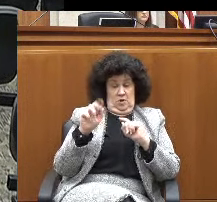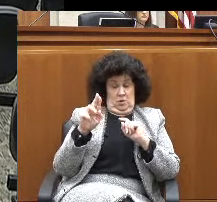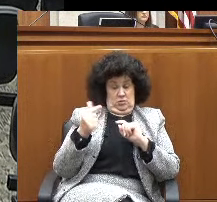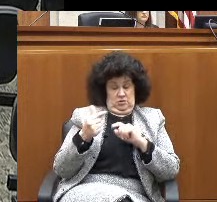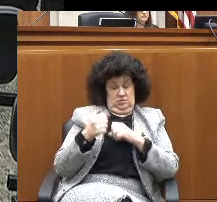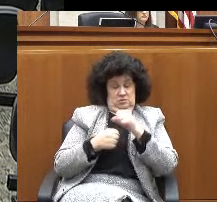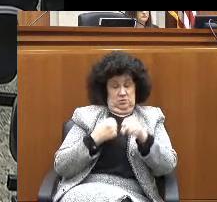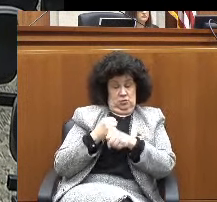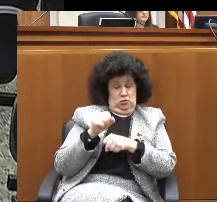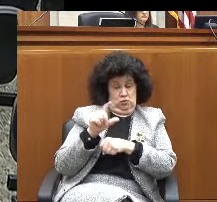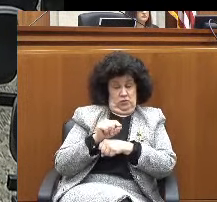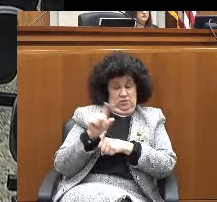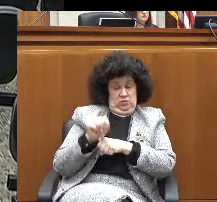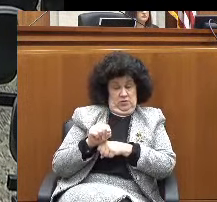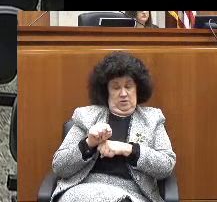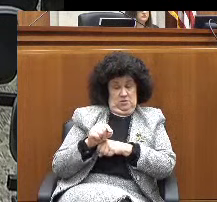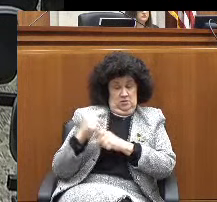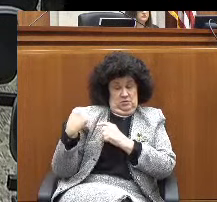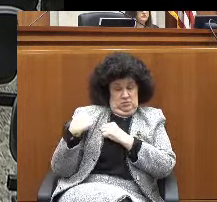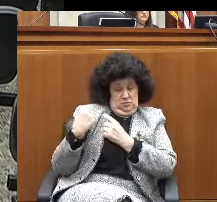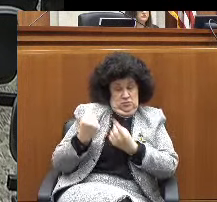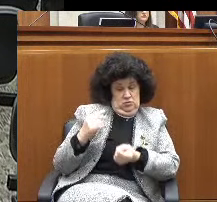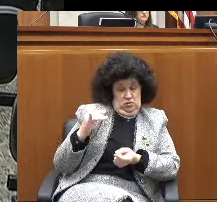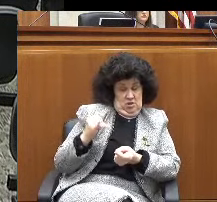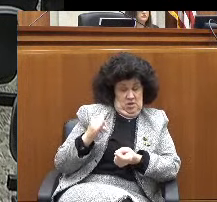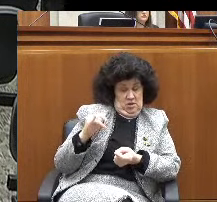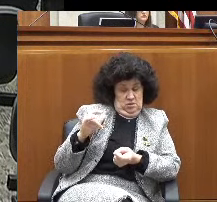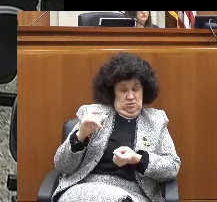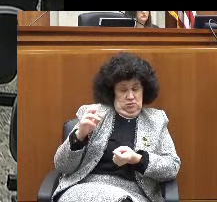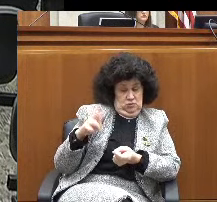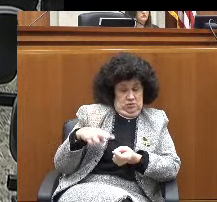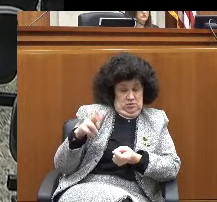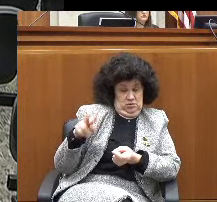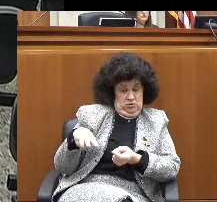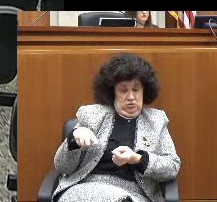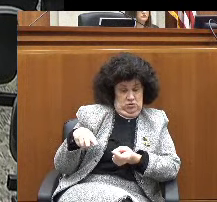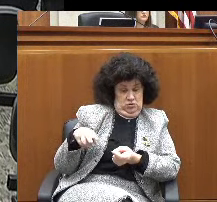of 2020 to July of 2022,